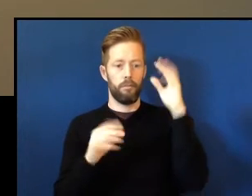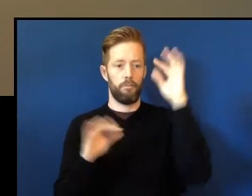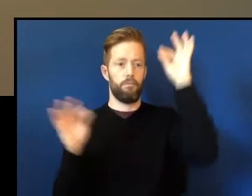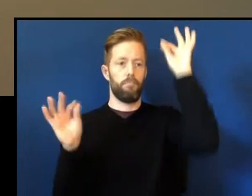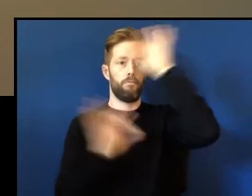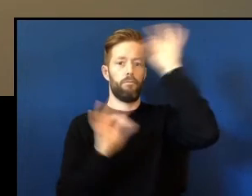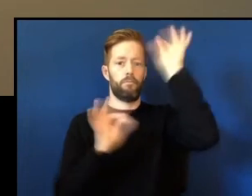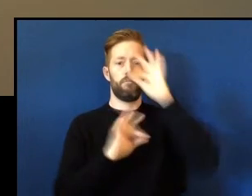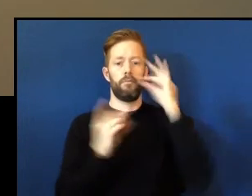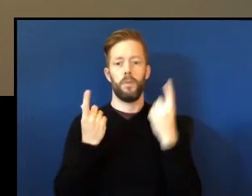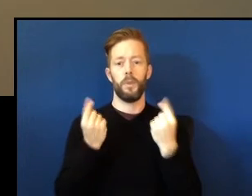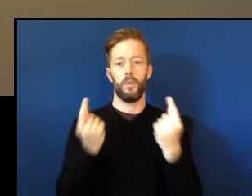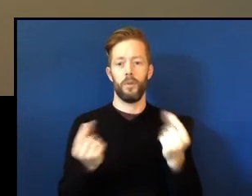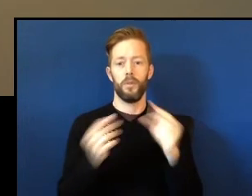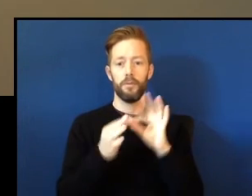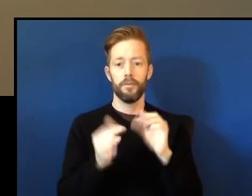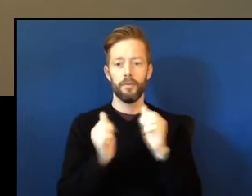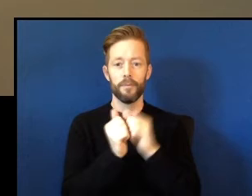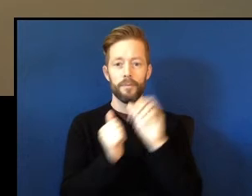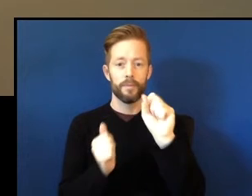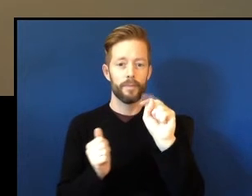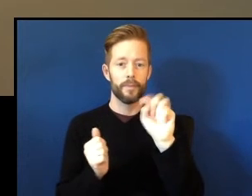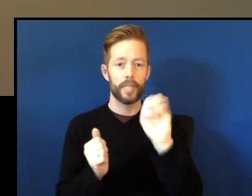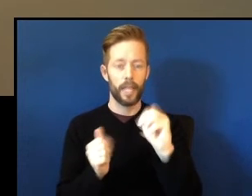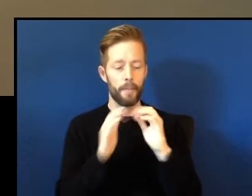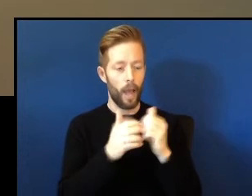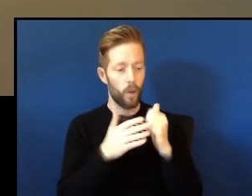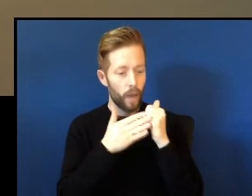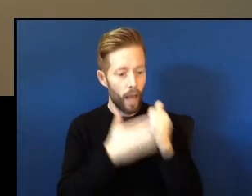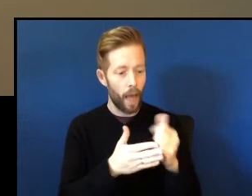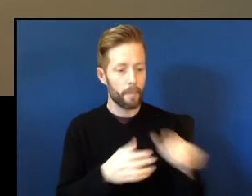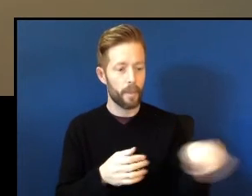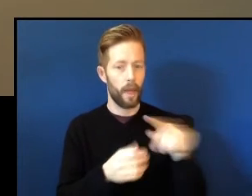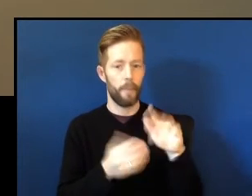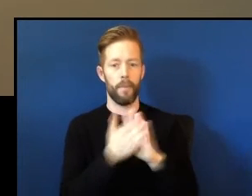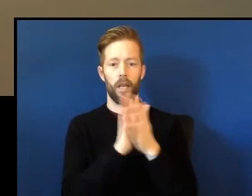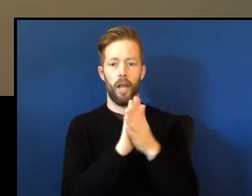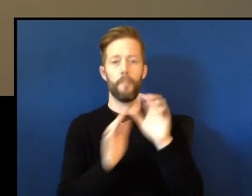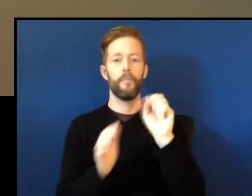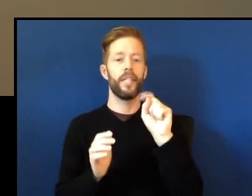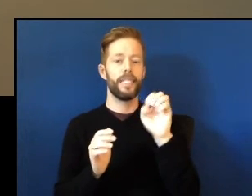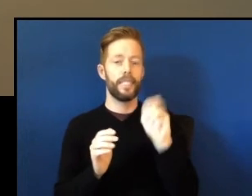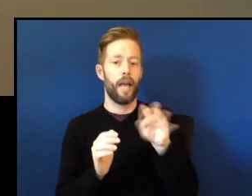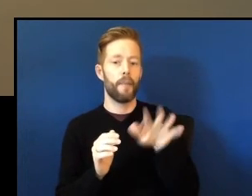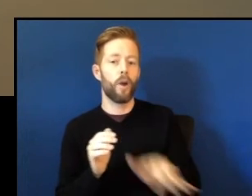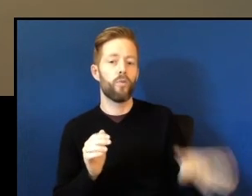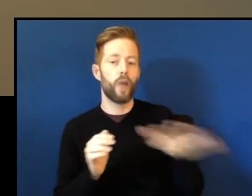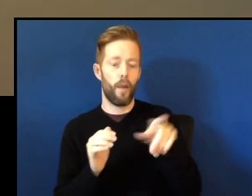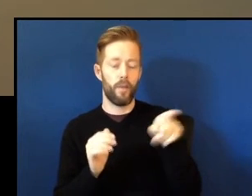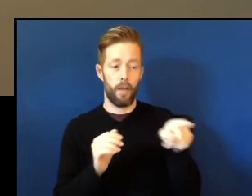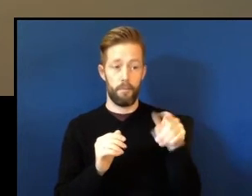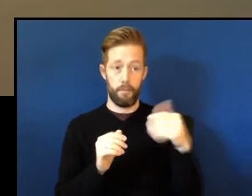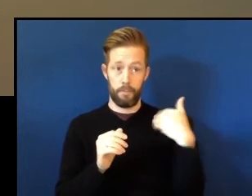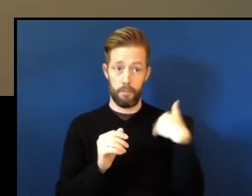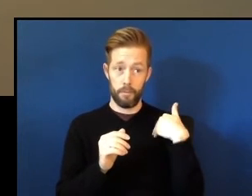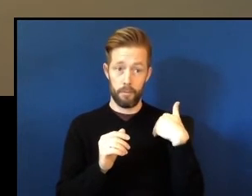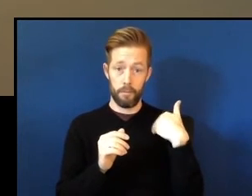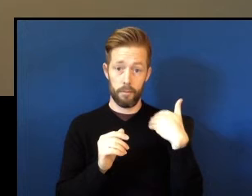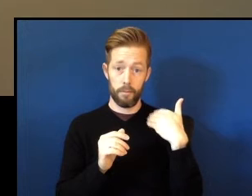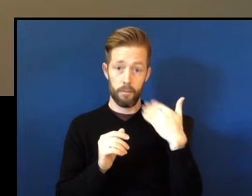they are doing related to STEM, how to help them become aware of the STEM around them. And is there